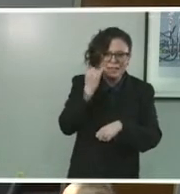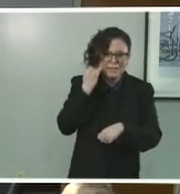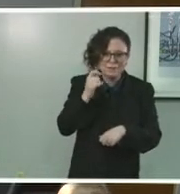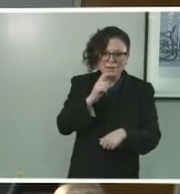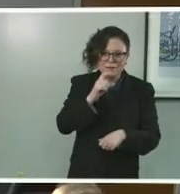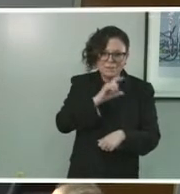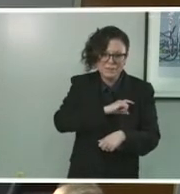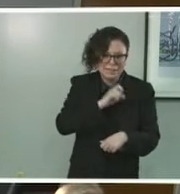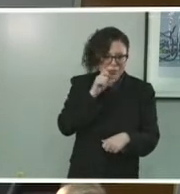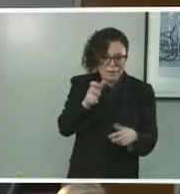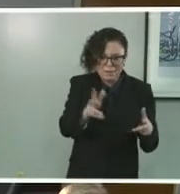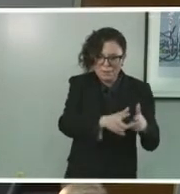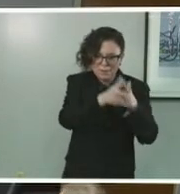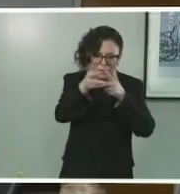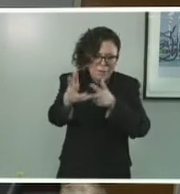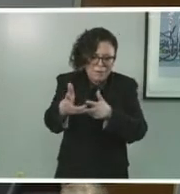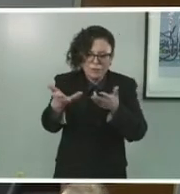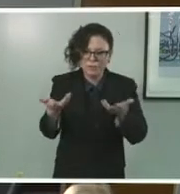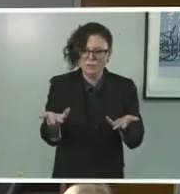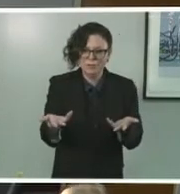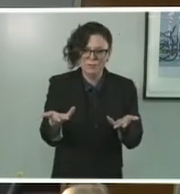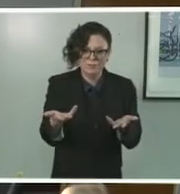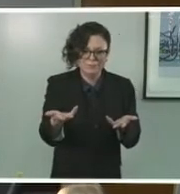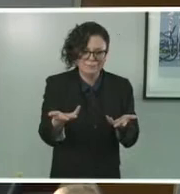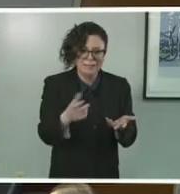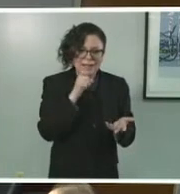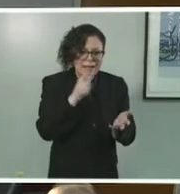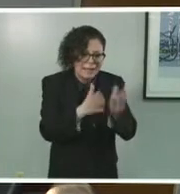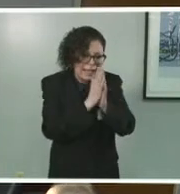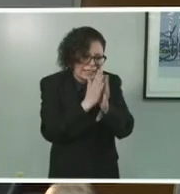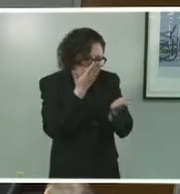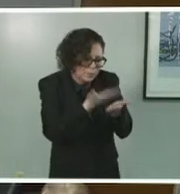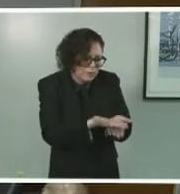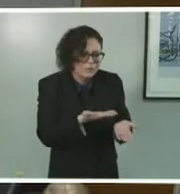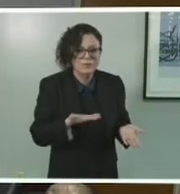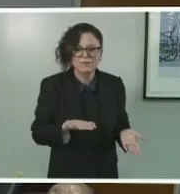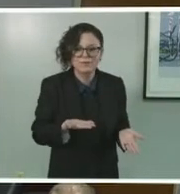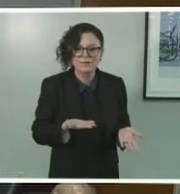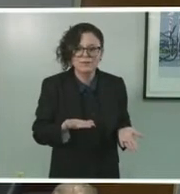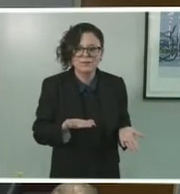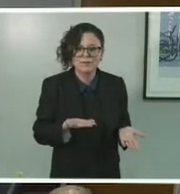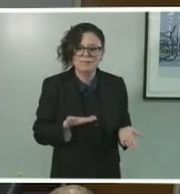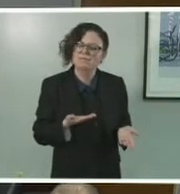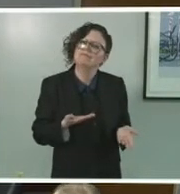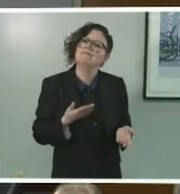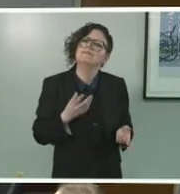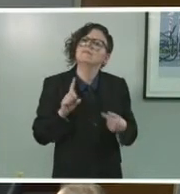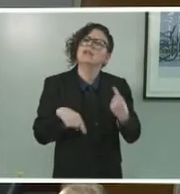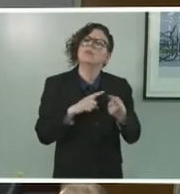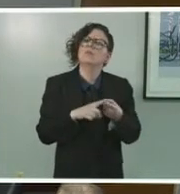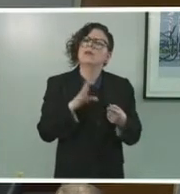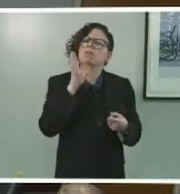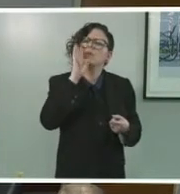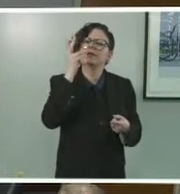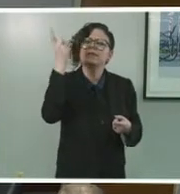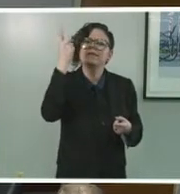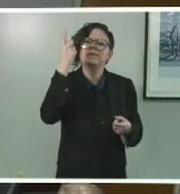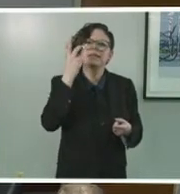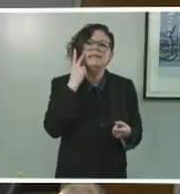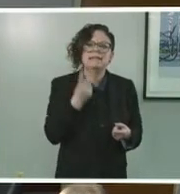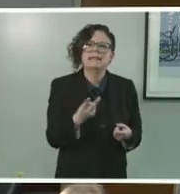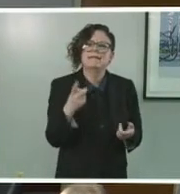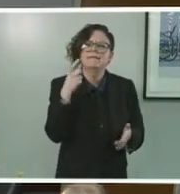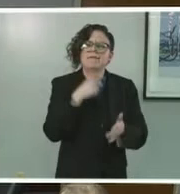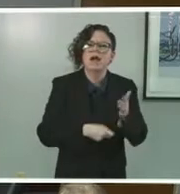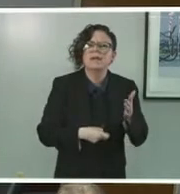be pulling people over and asking for proof that they are allowed to be out of the home? Then when would a fine come into play,